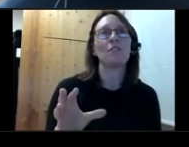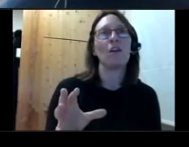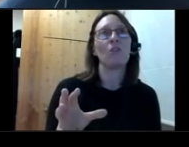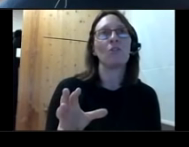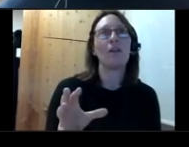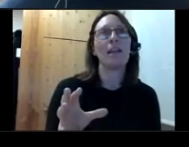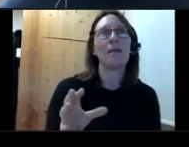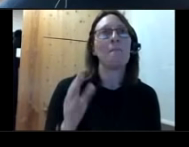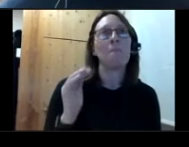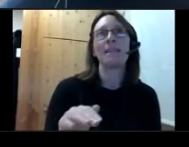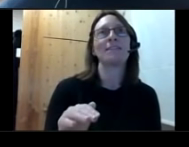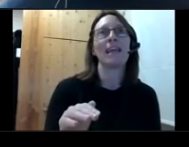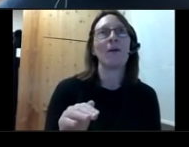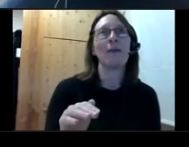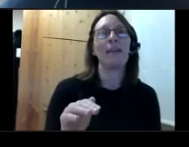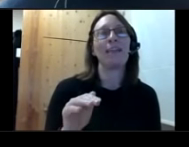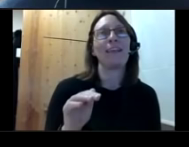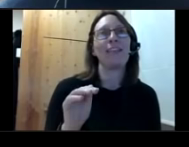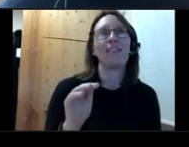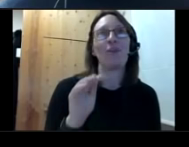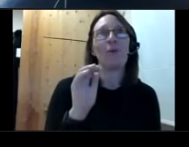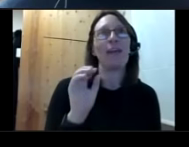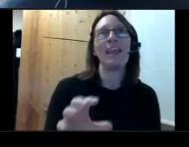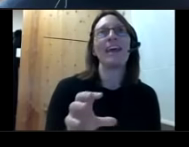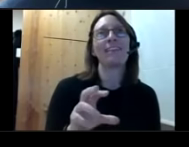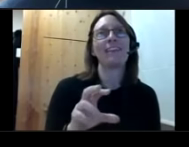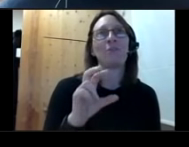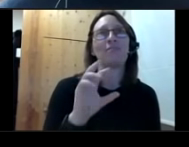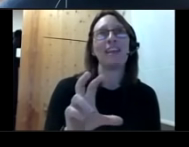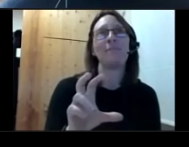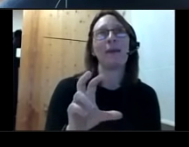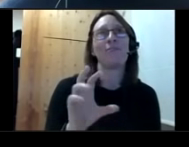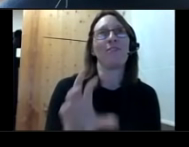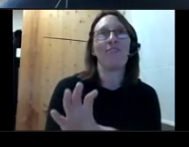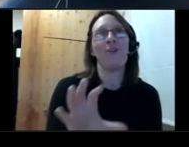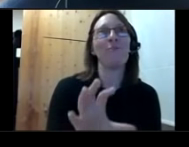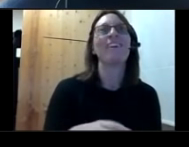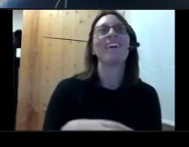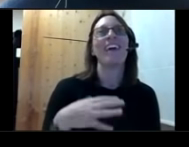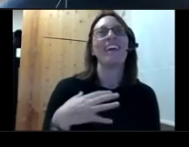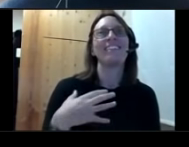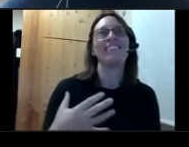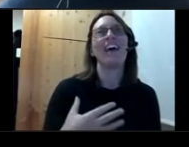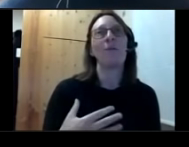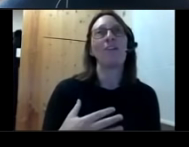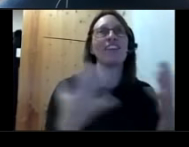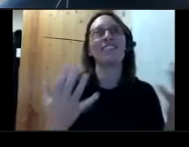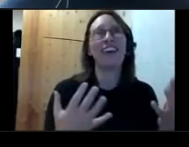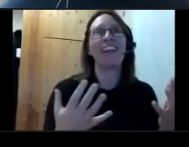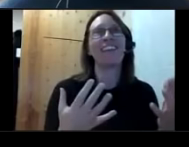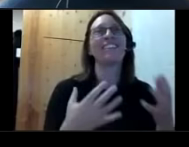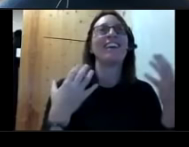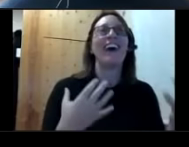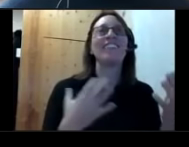the content on the screen, but it doesn't help me get into an inaccessible date picker on a form. It doesn't help me change